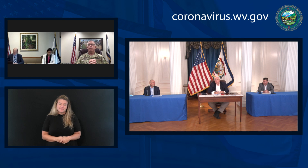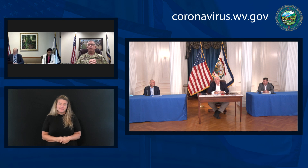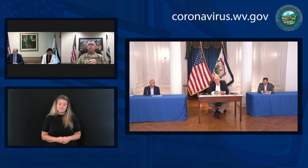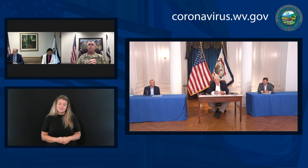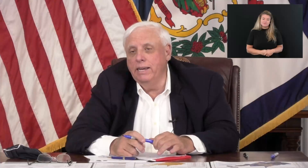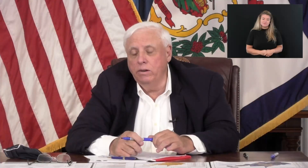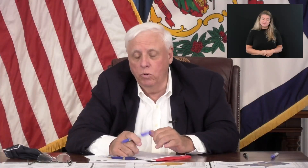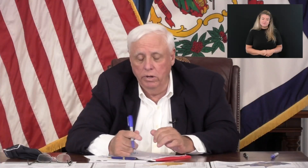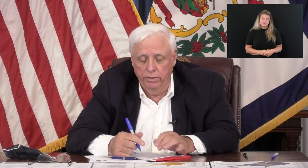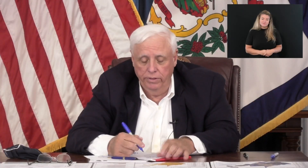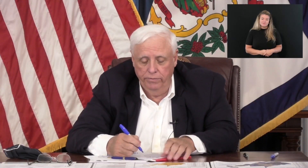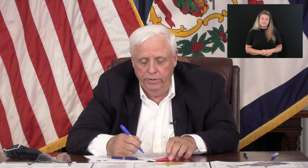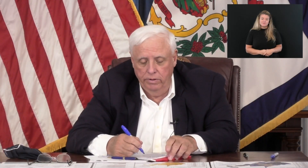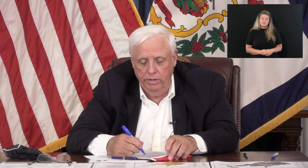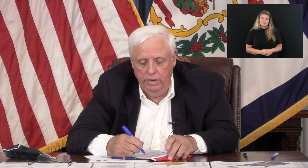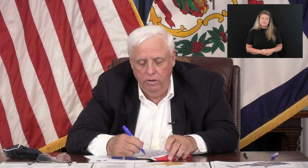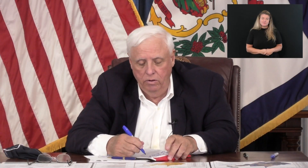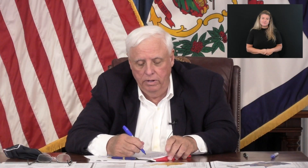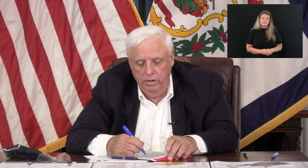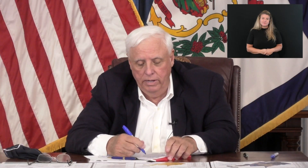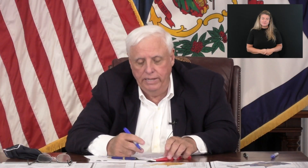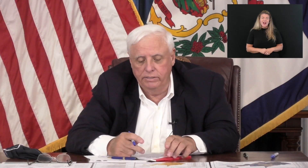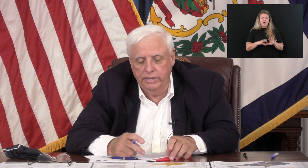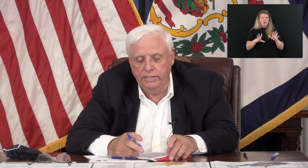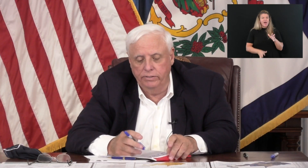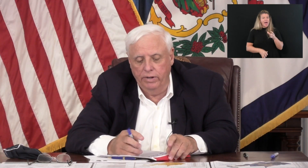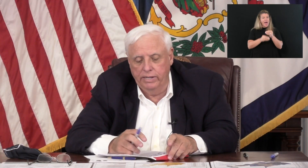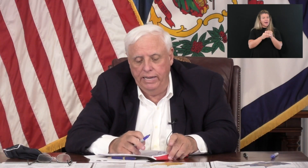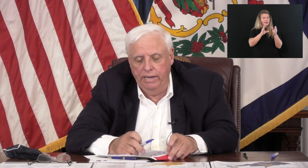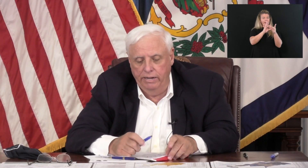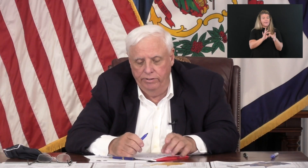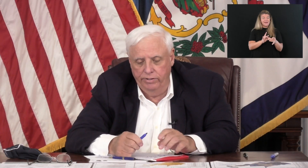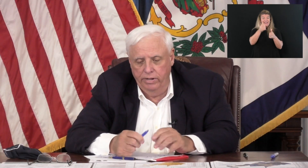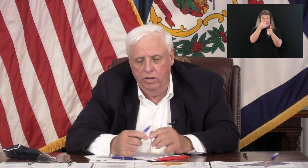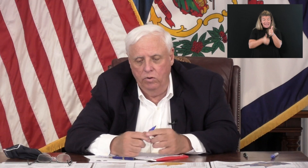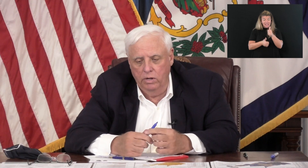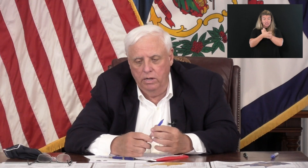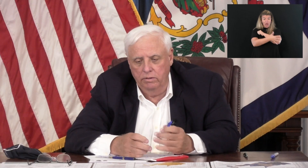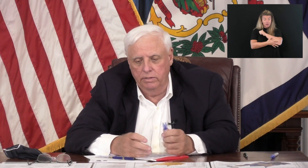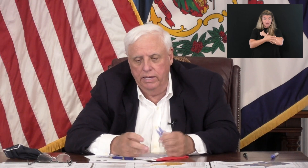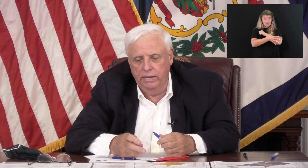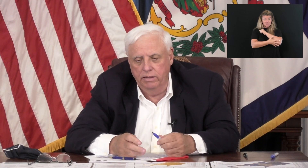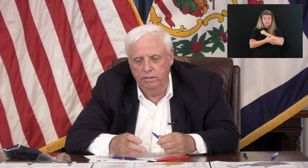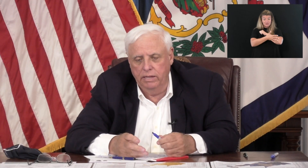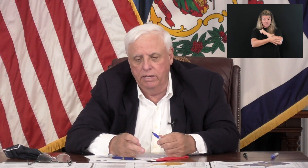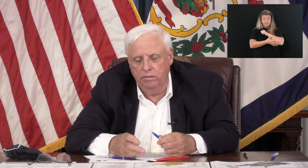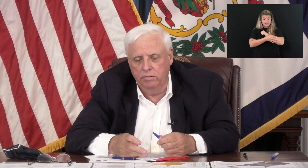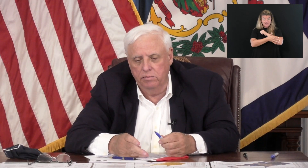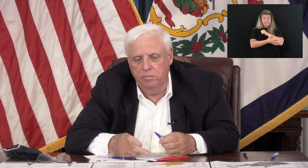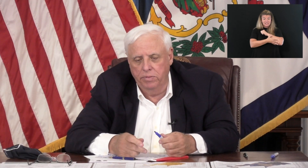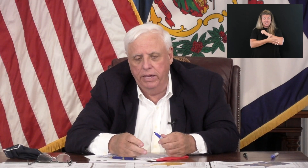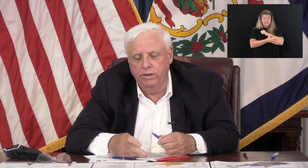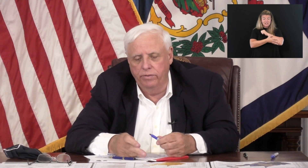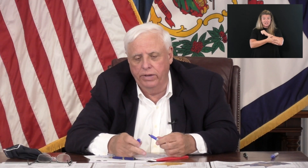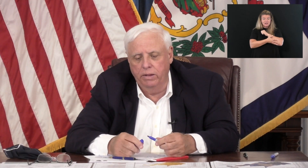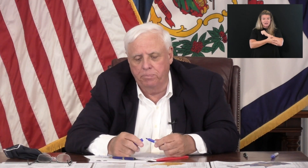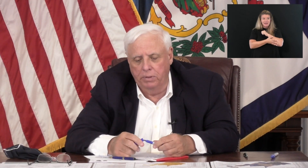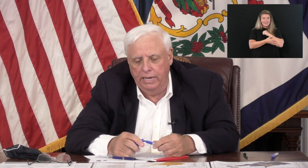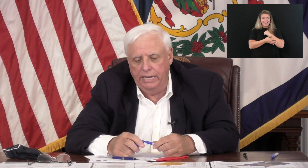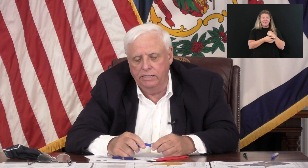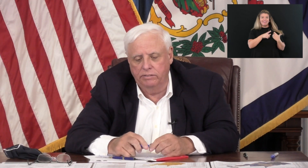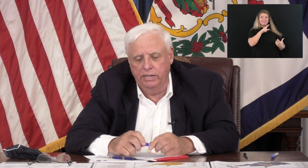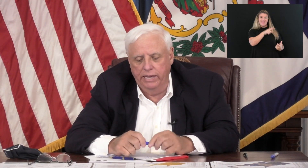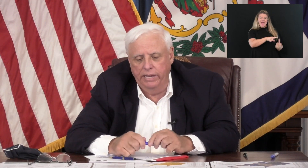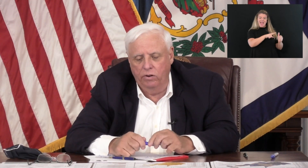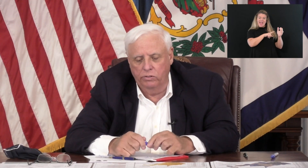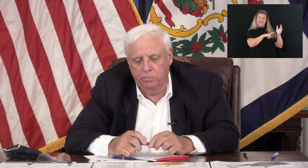Okay, I'd add one other thing, Phil. You know, each of our counties, you know, they develop